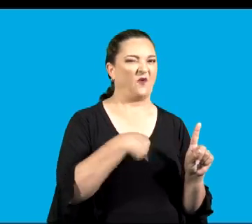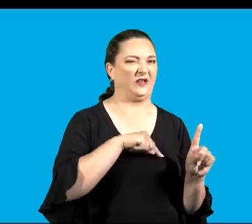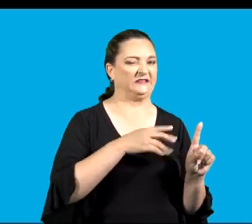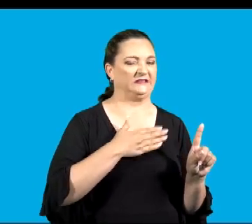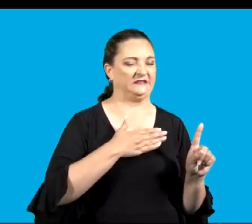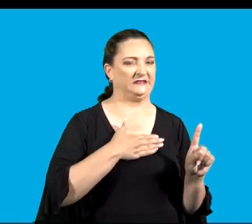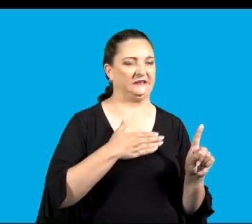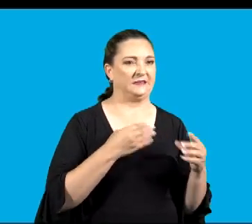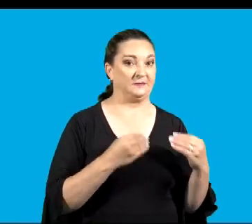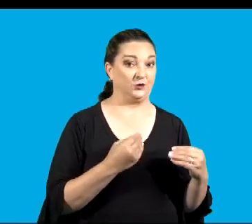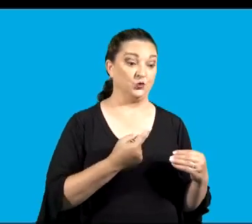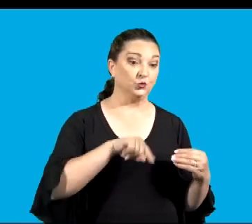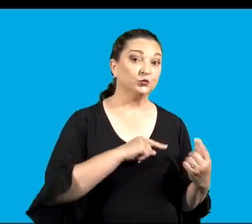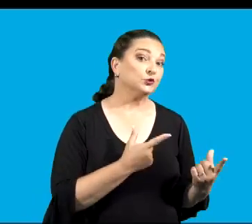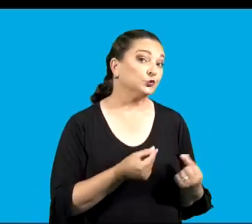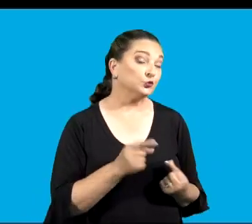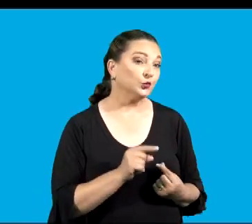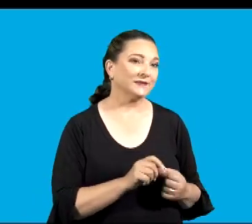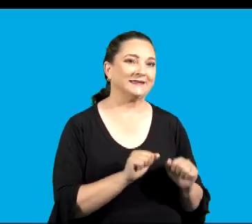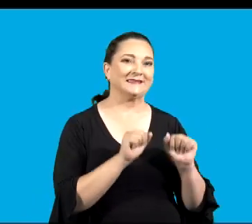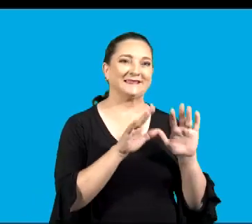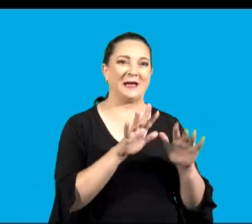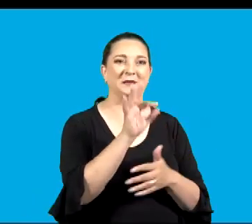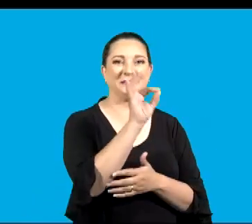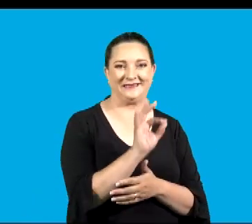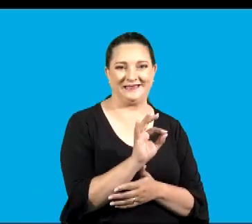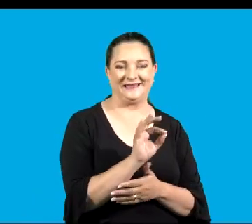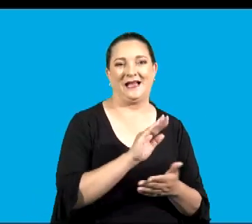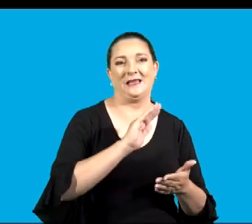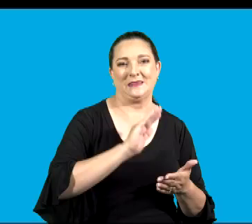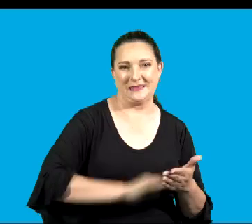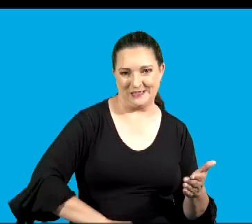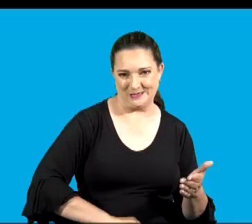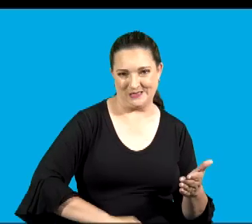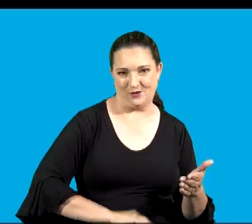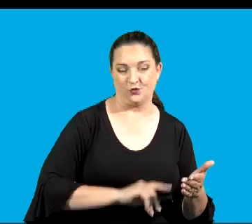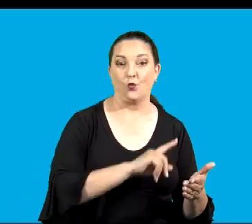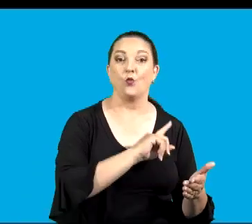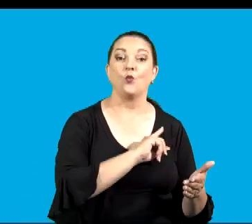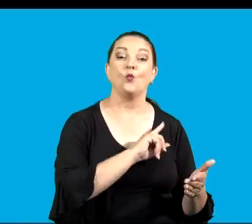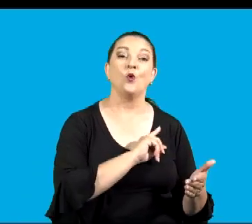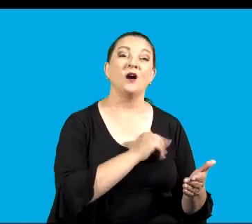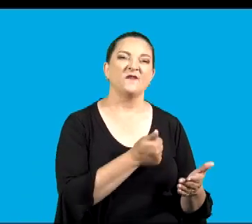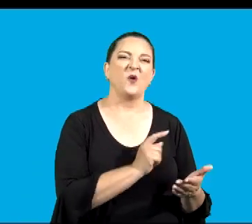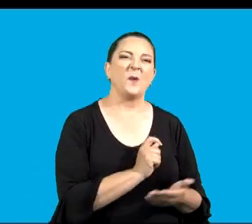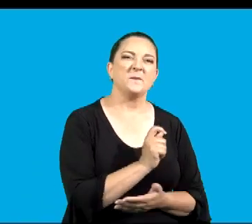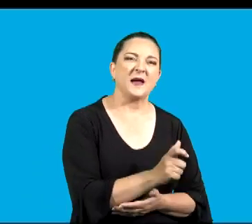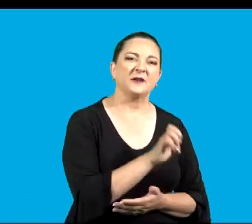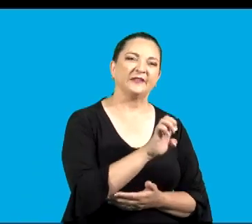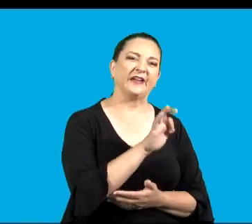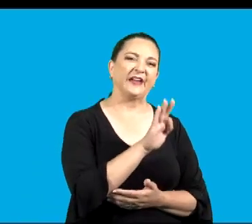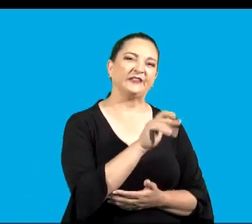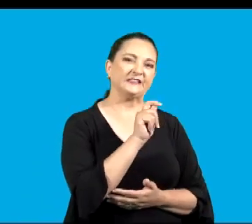or we recorded a 10% discount on the payment of